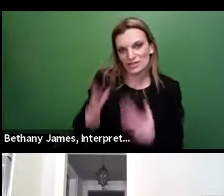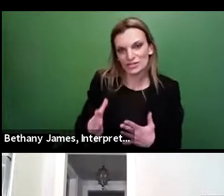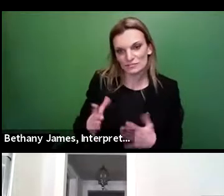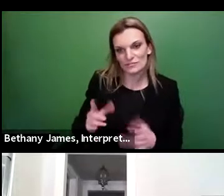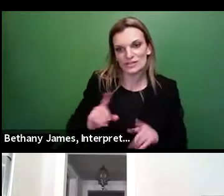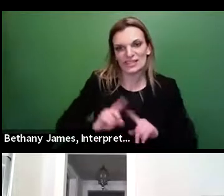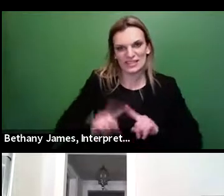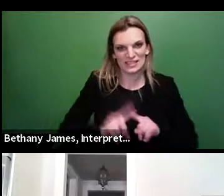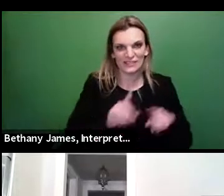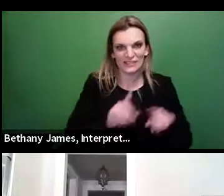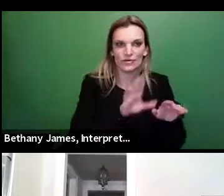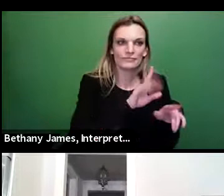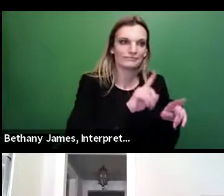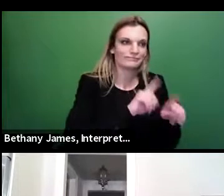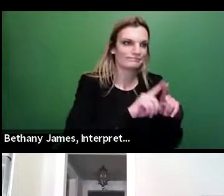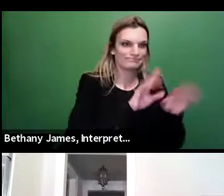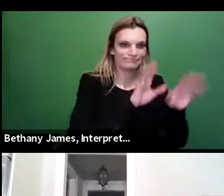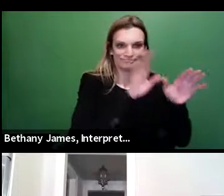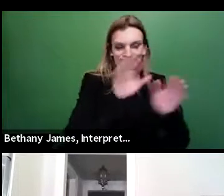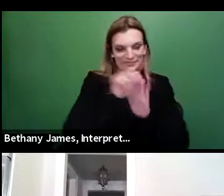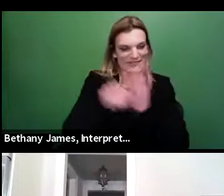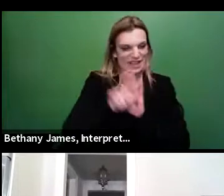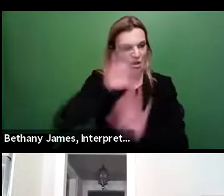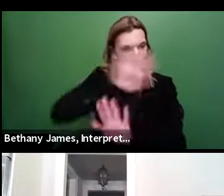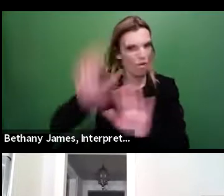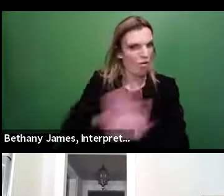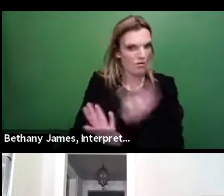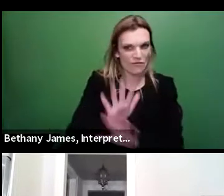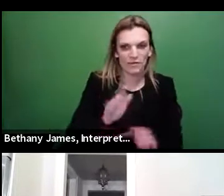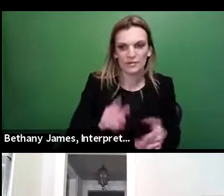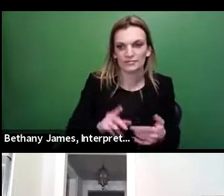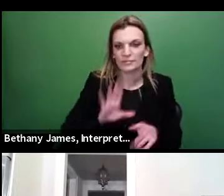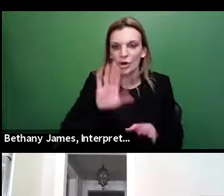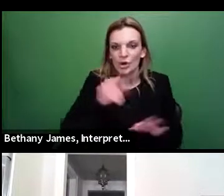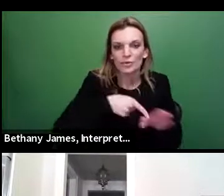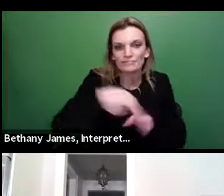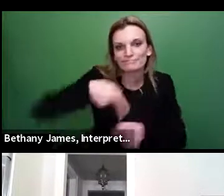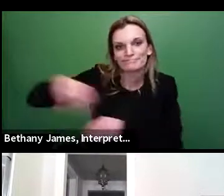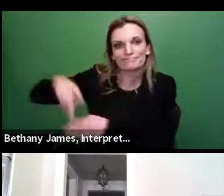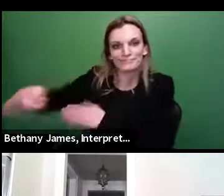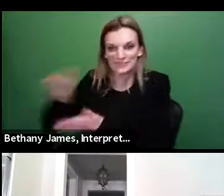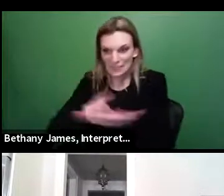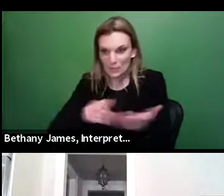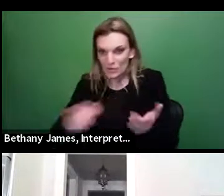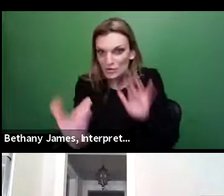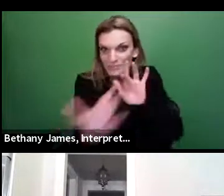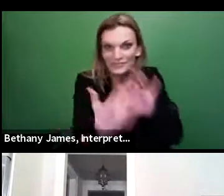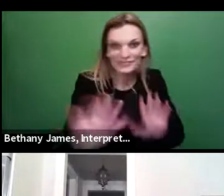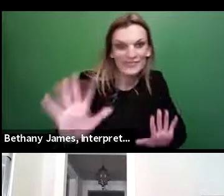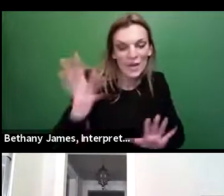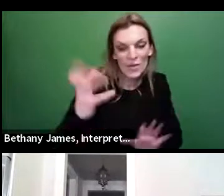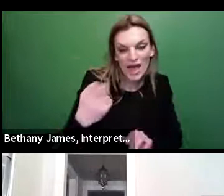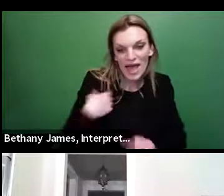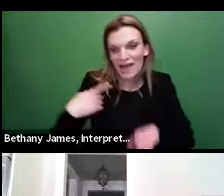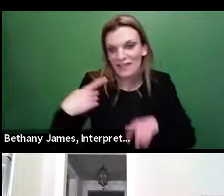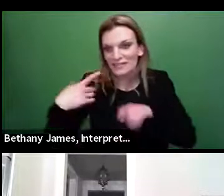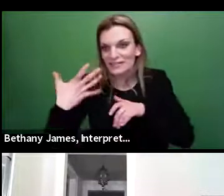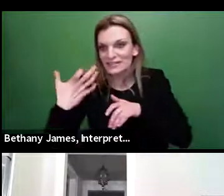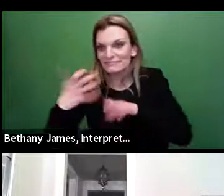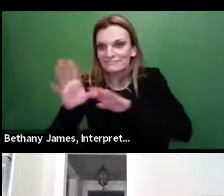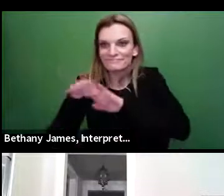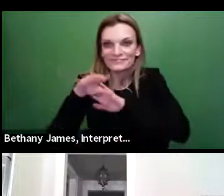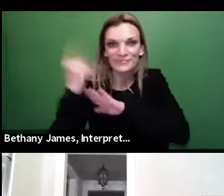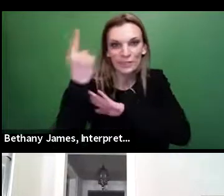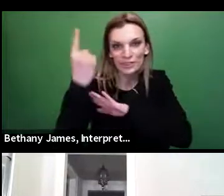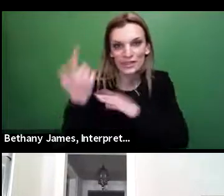various sectors across the state. So some of you on this call may hear from us asking for a video or